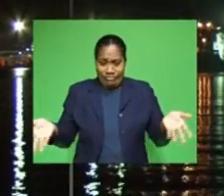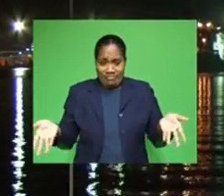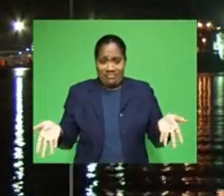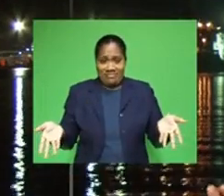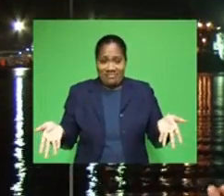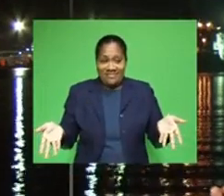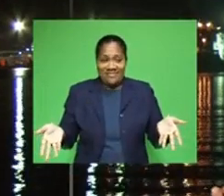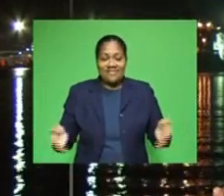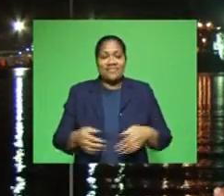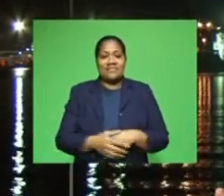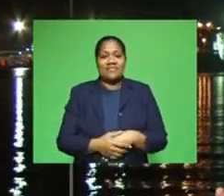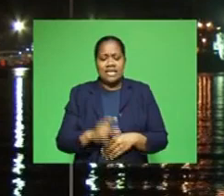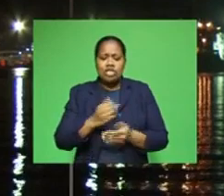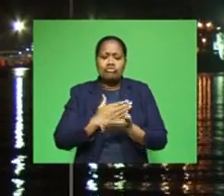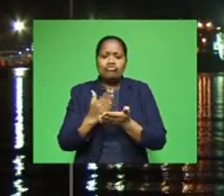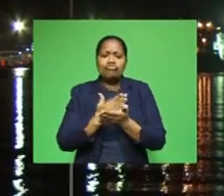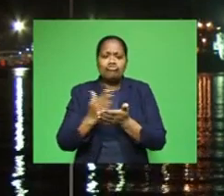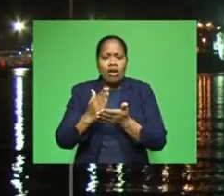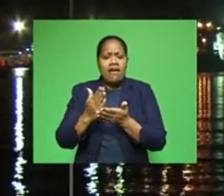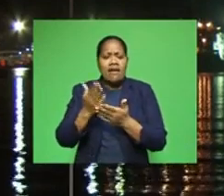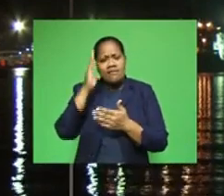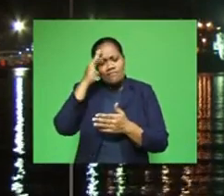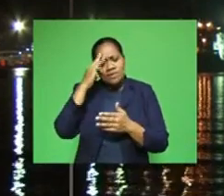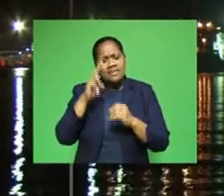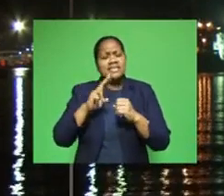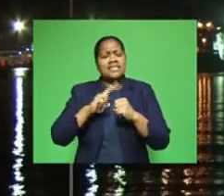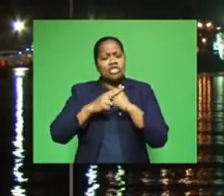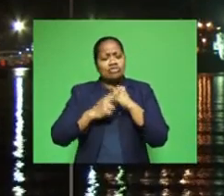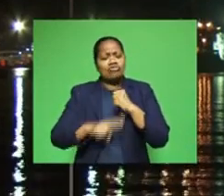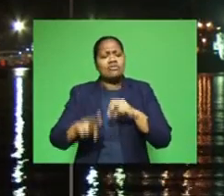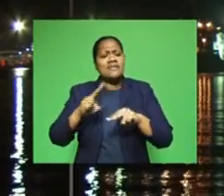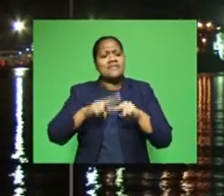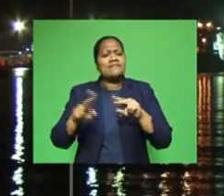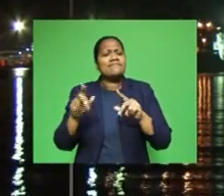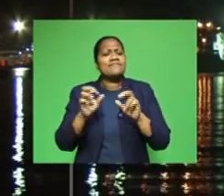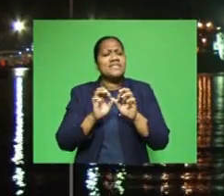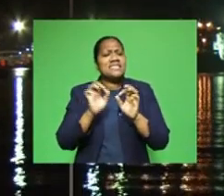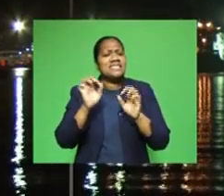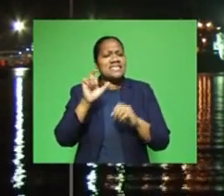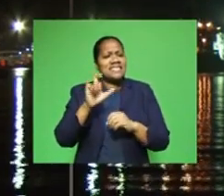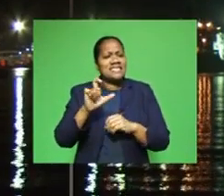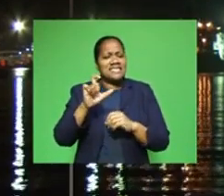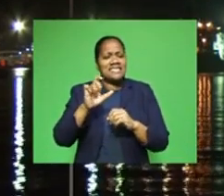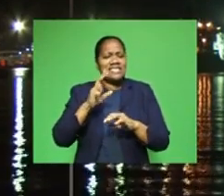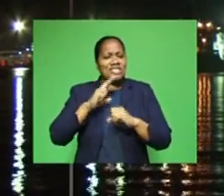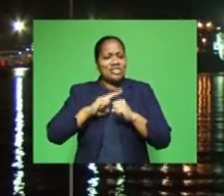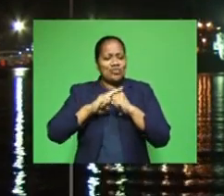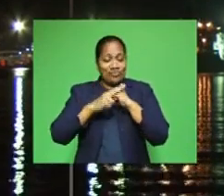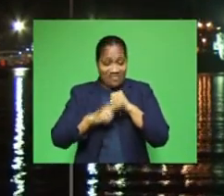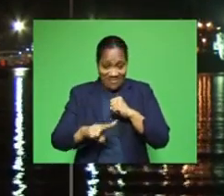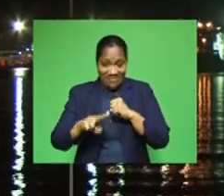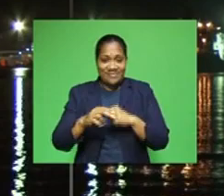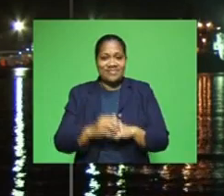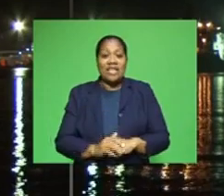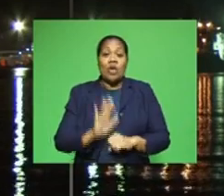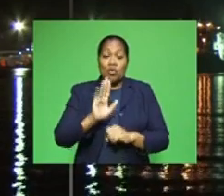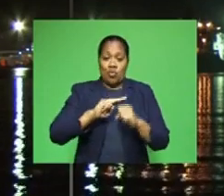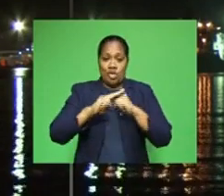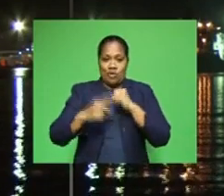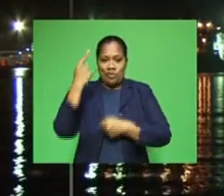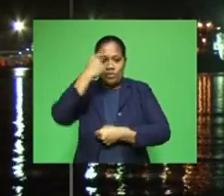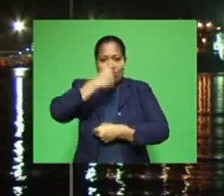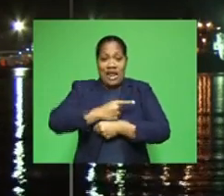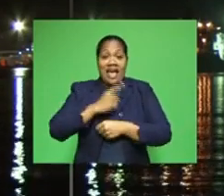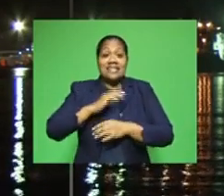fbcnews@fbc.com.fj. Share it with us on our FBC News Facebook page or our Twitter page at FBC_news. That's your news for tonight.